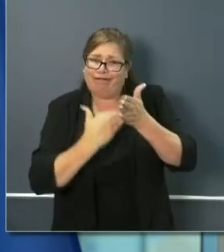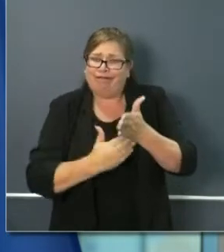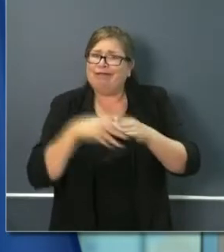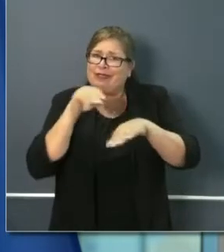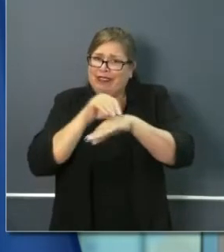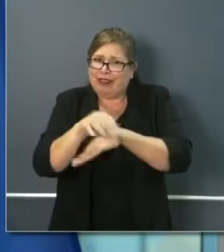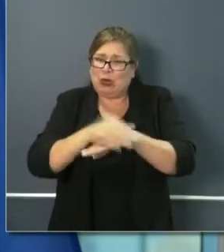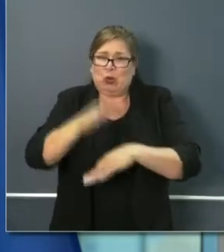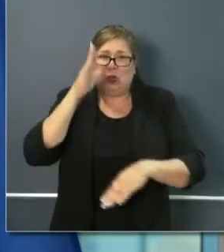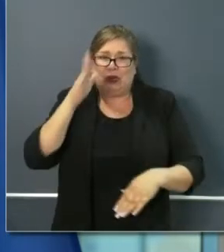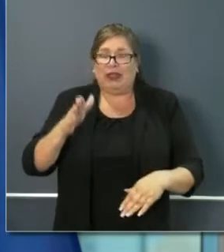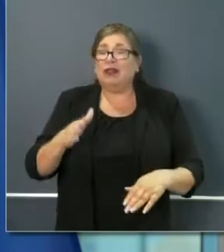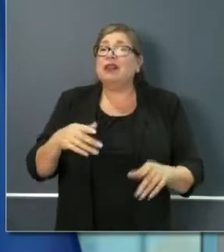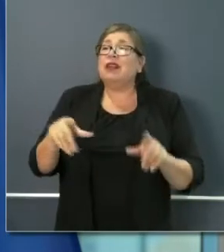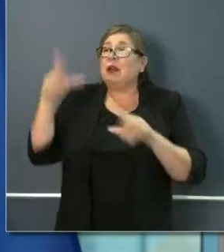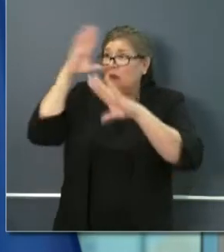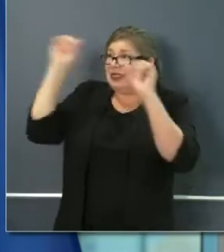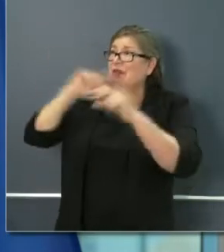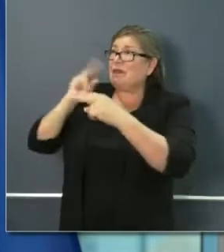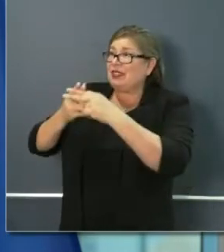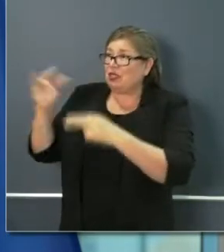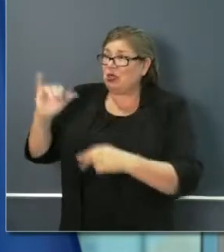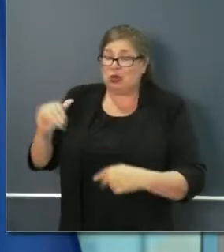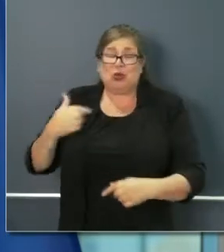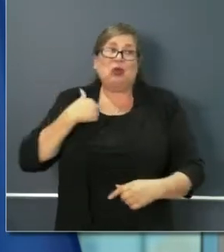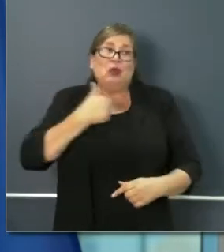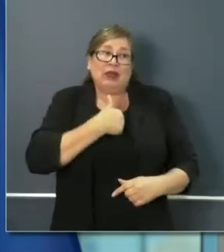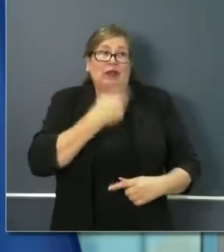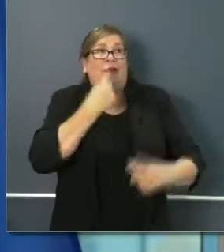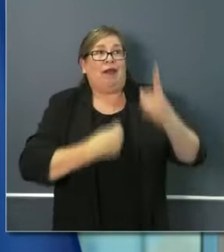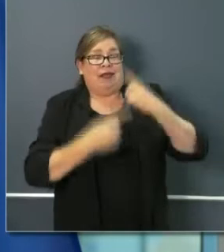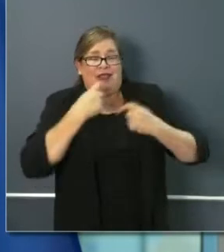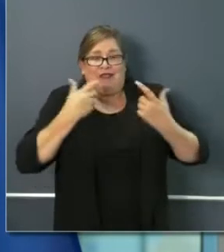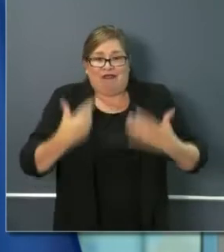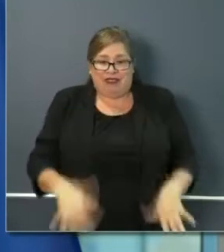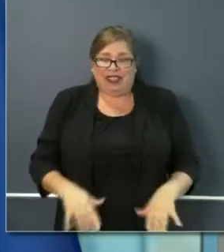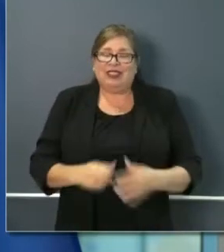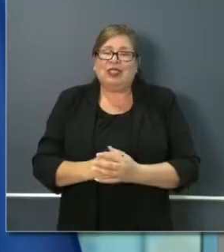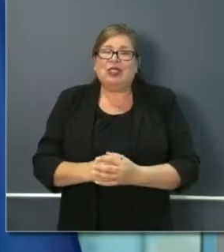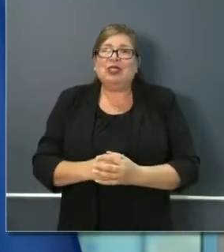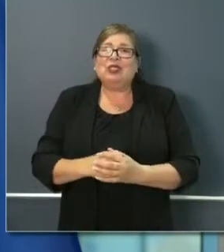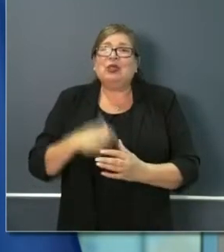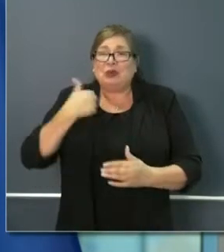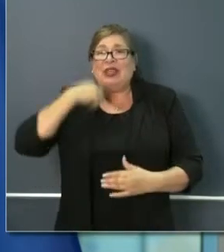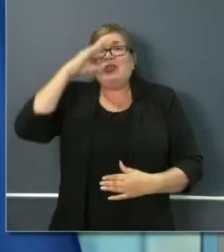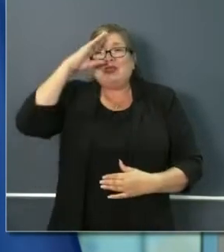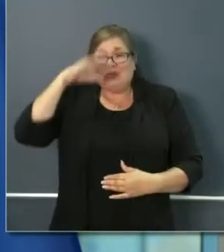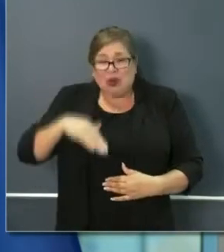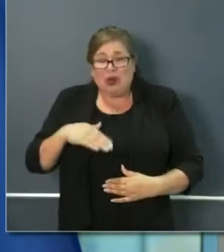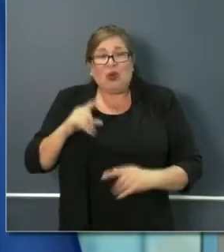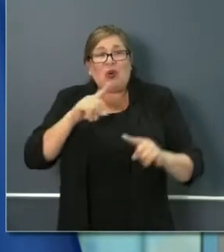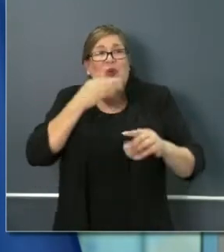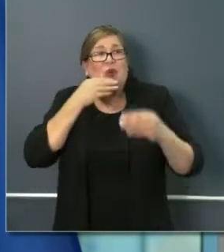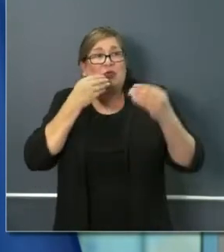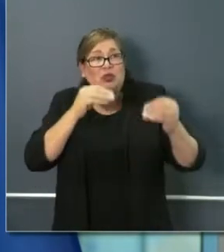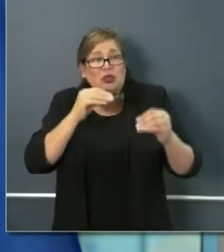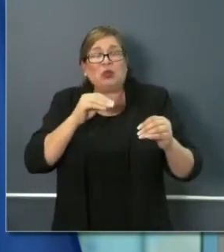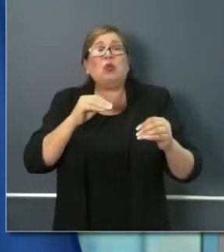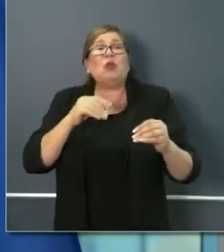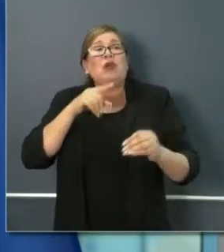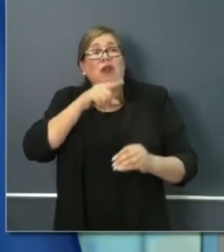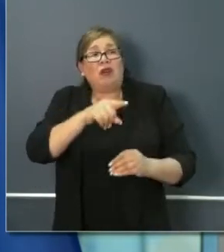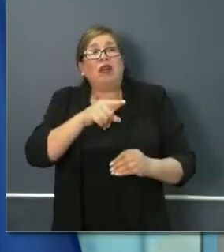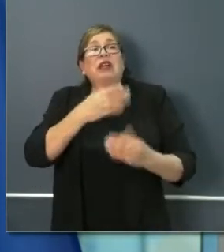We get this question all the time. When you go to a grocery store, people are trying to practice appropriate physical distancing. You feel like you're